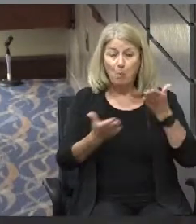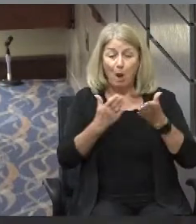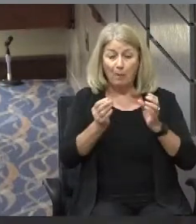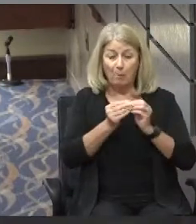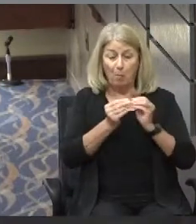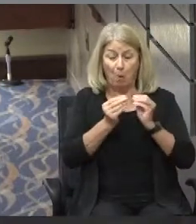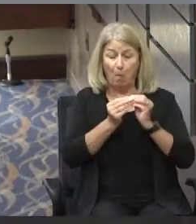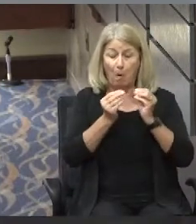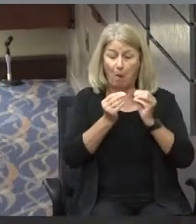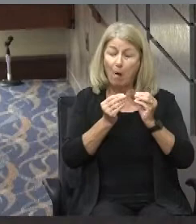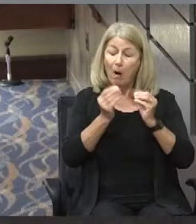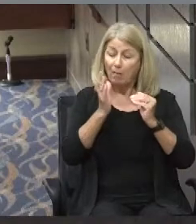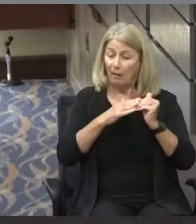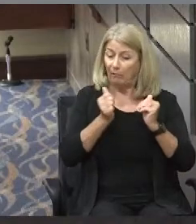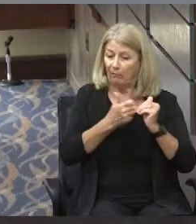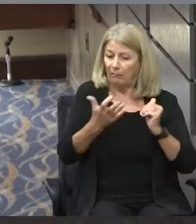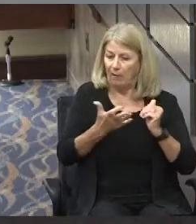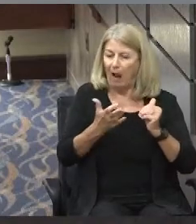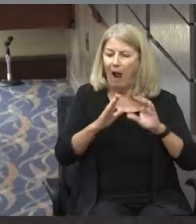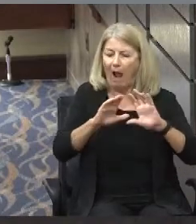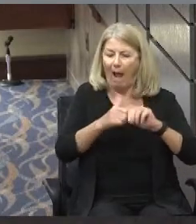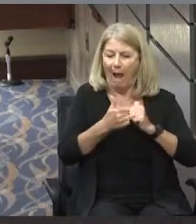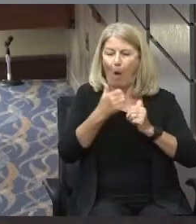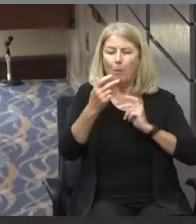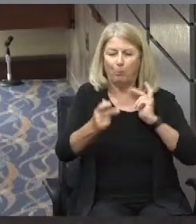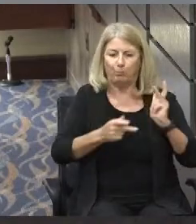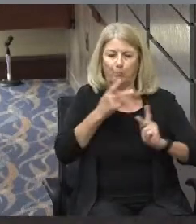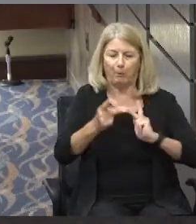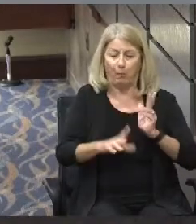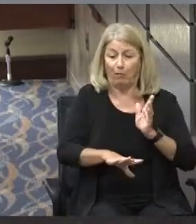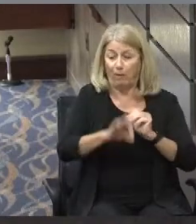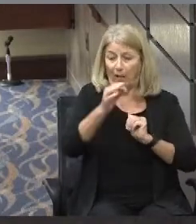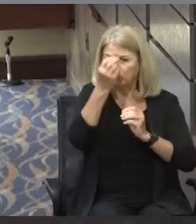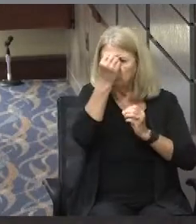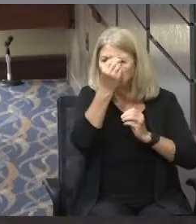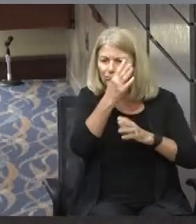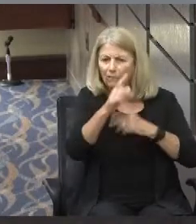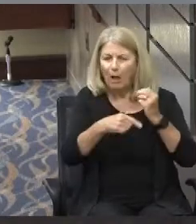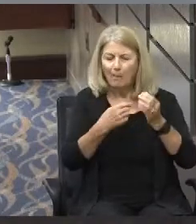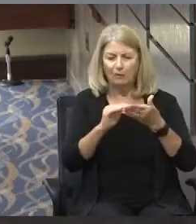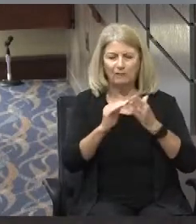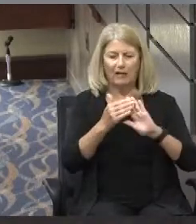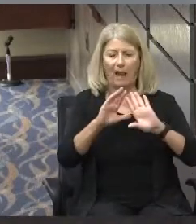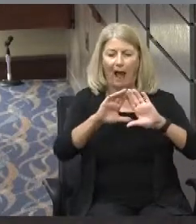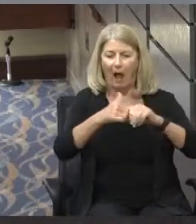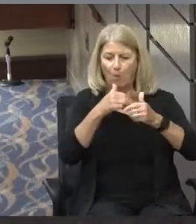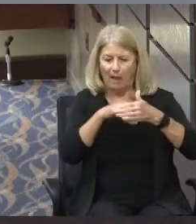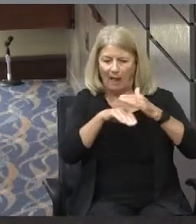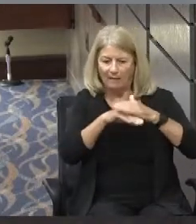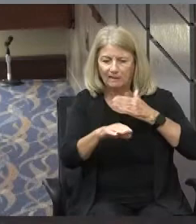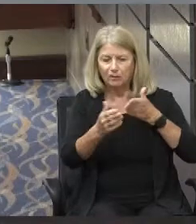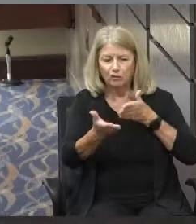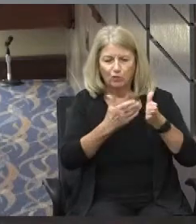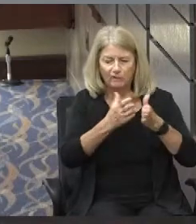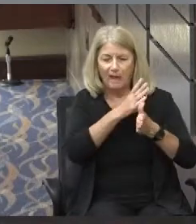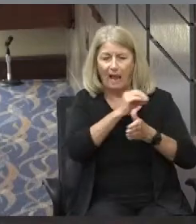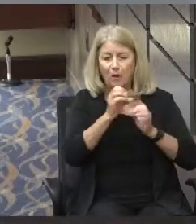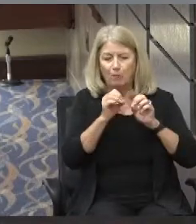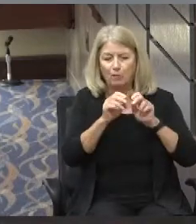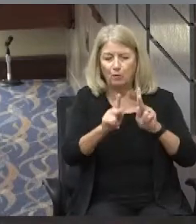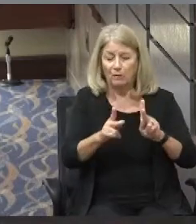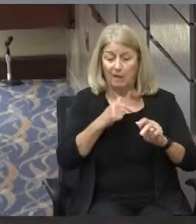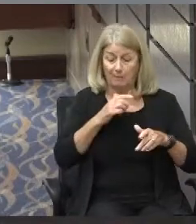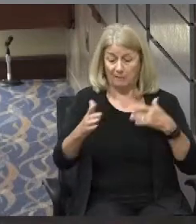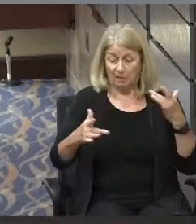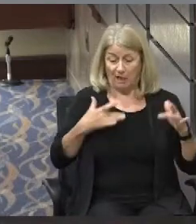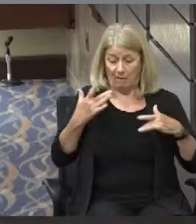these days is the way that people find out information about our city and how to access services and opportunities. So I'm excited for the public